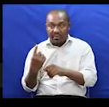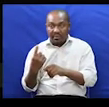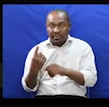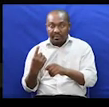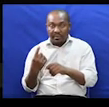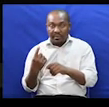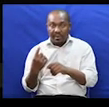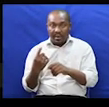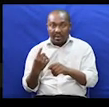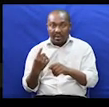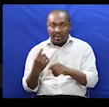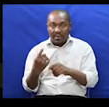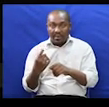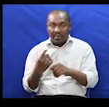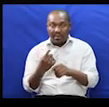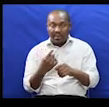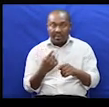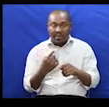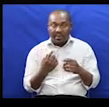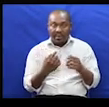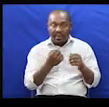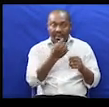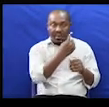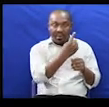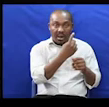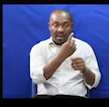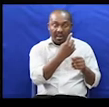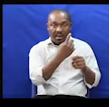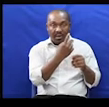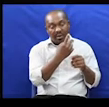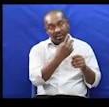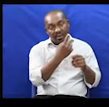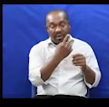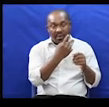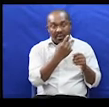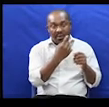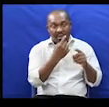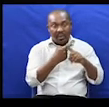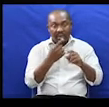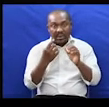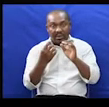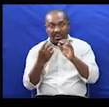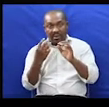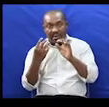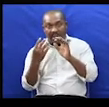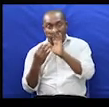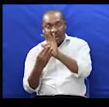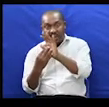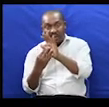1 plus 9, 10 plus 3 makes 40. This is 16 makes